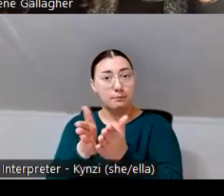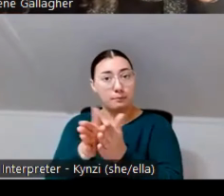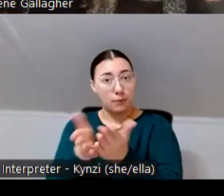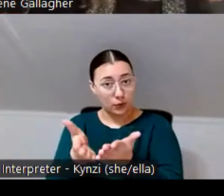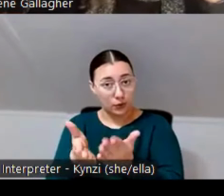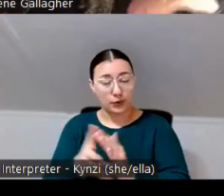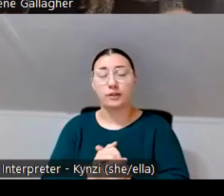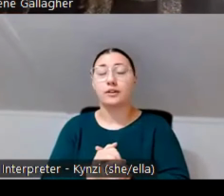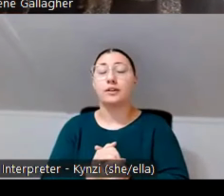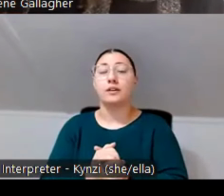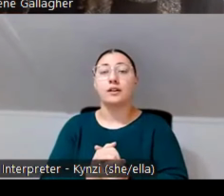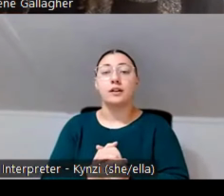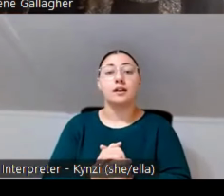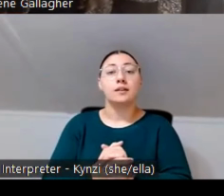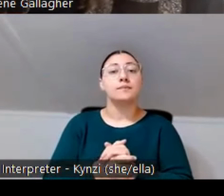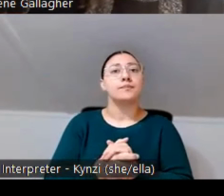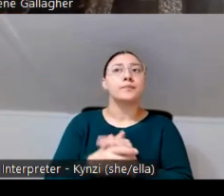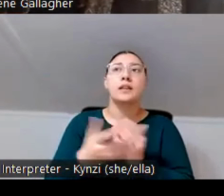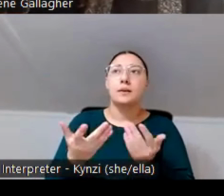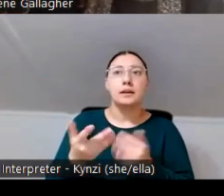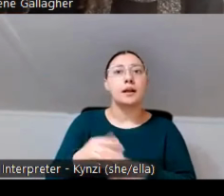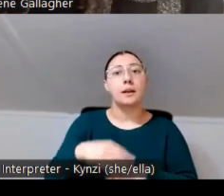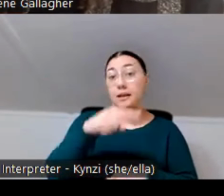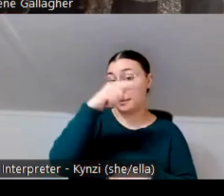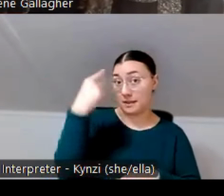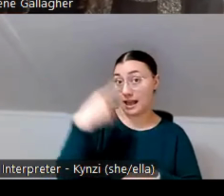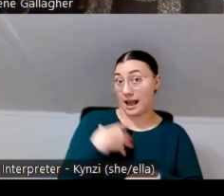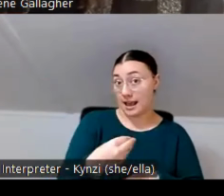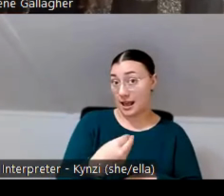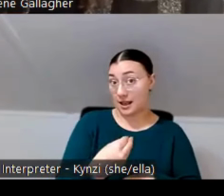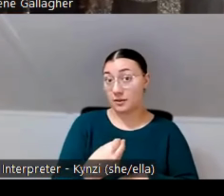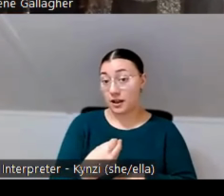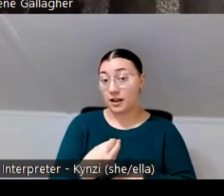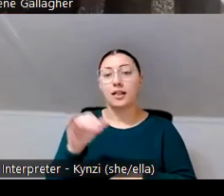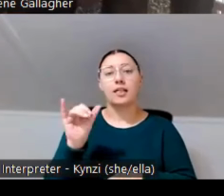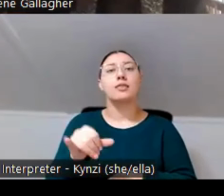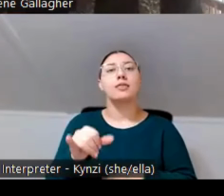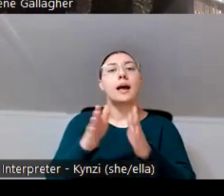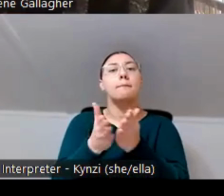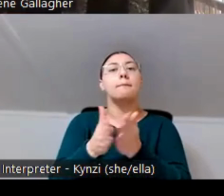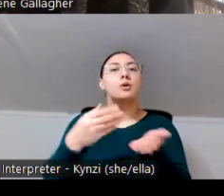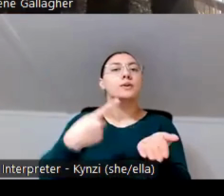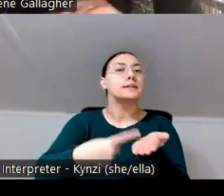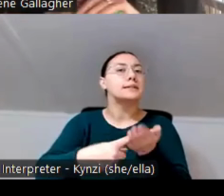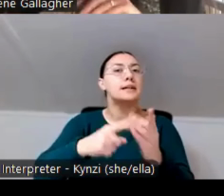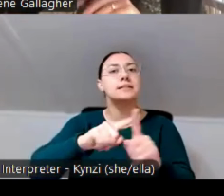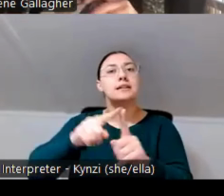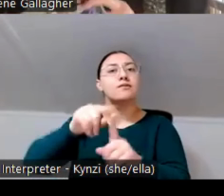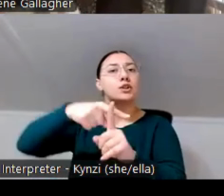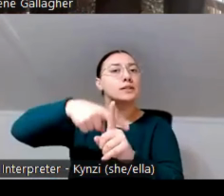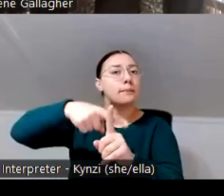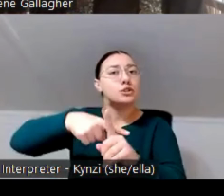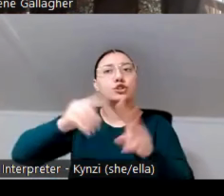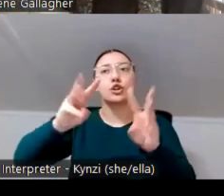That one talks about types of weather, temperature, and the seasons.